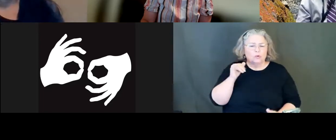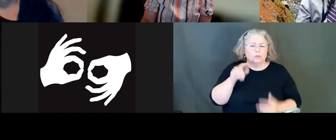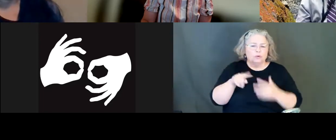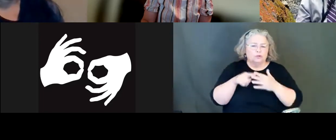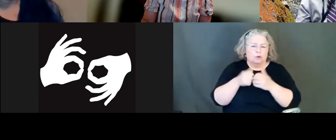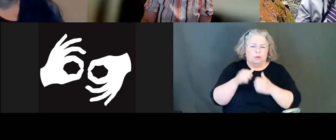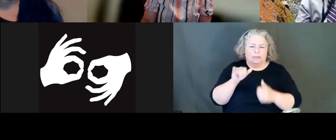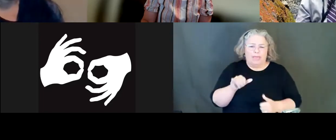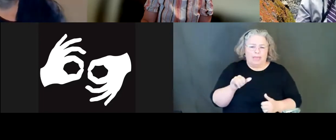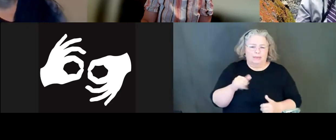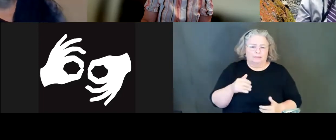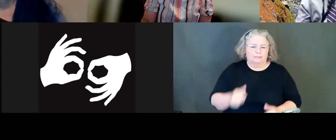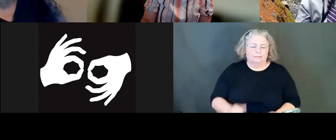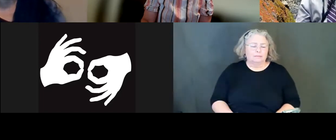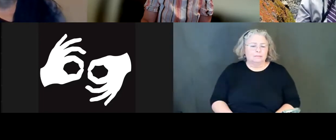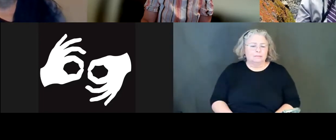one.